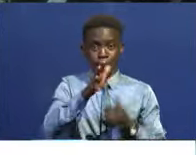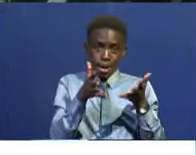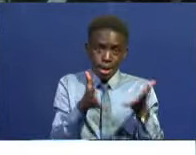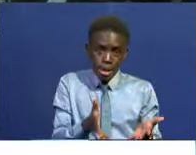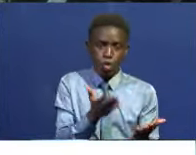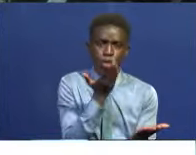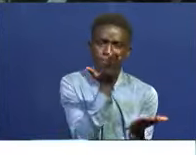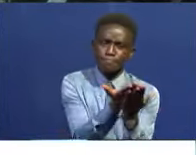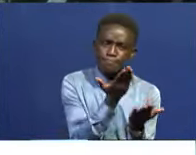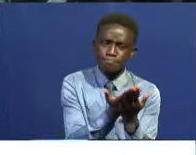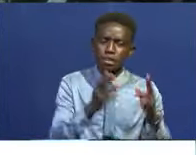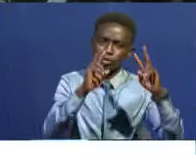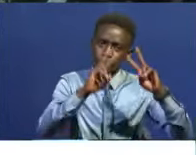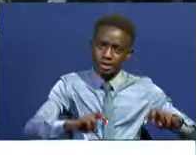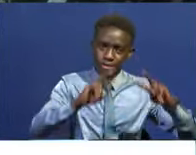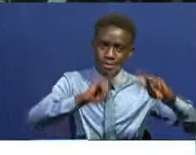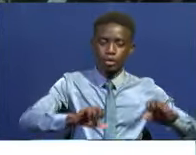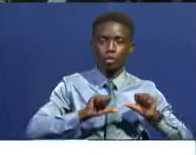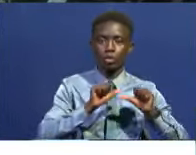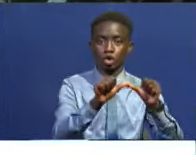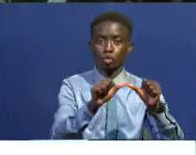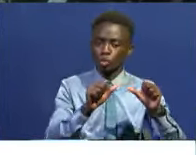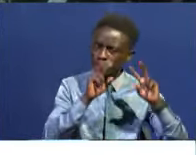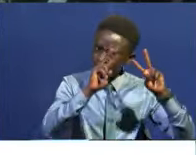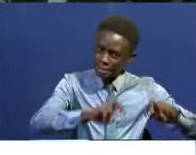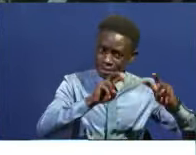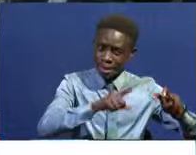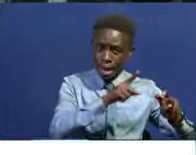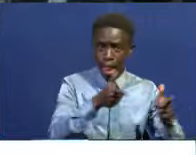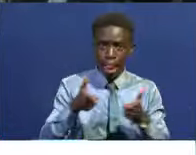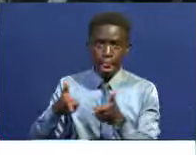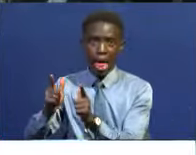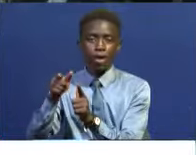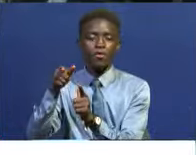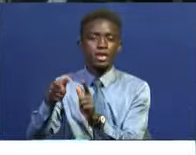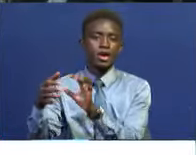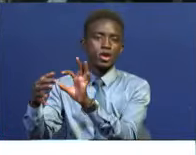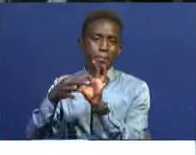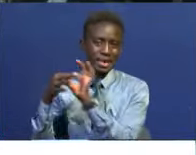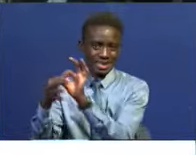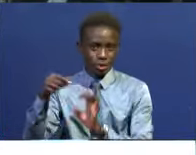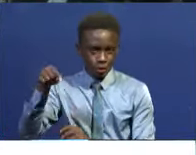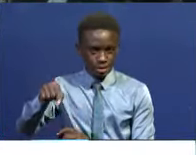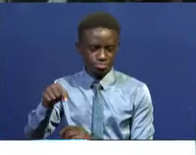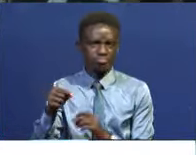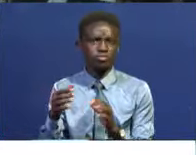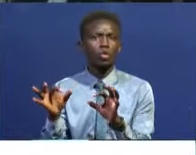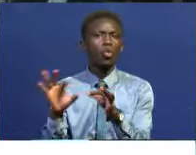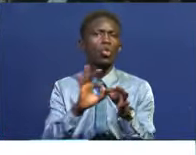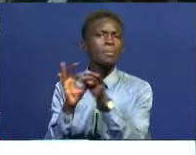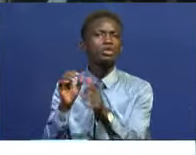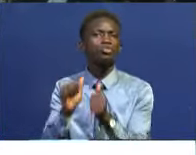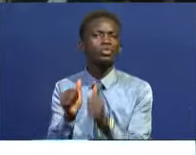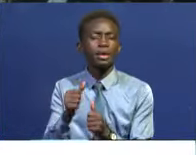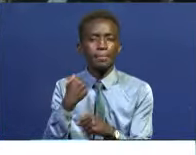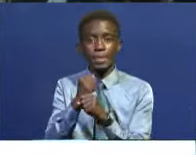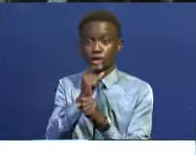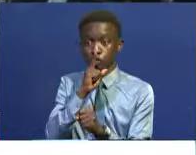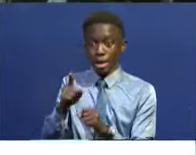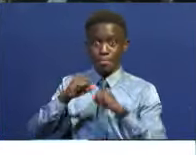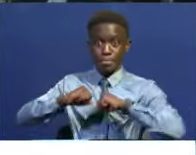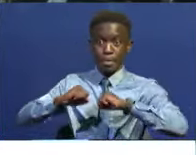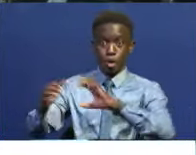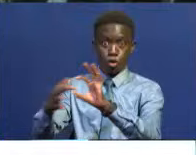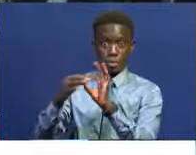research, and research that will allow this cooperation we're talking about to make sure they also comply to